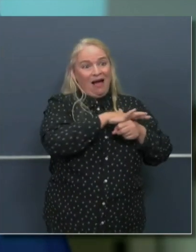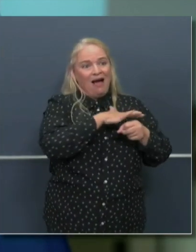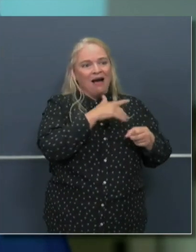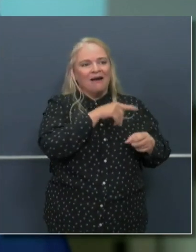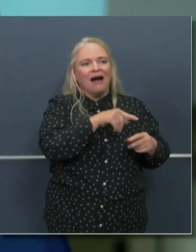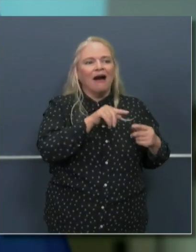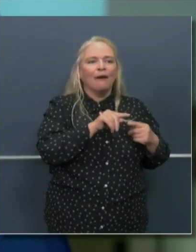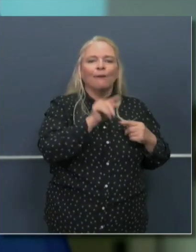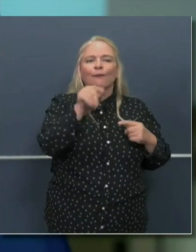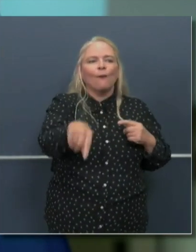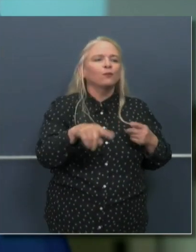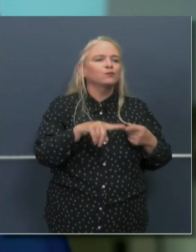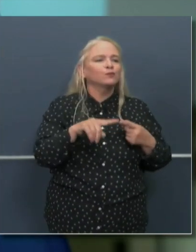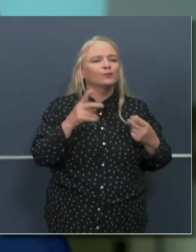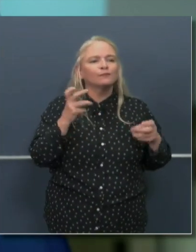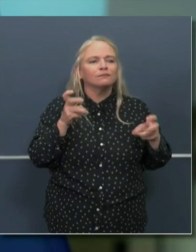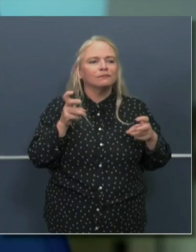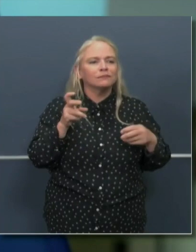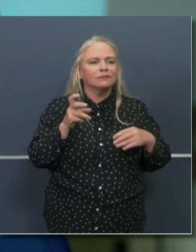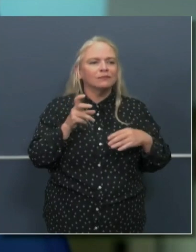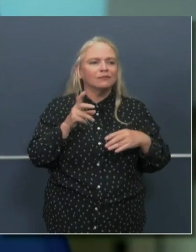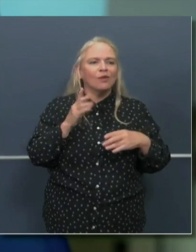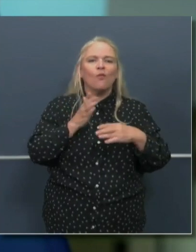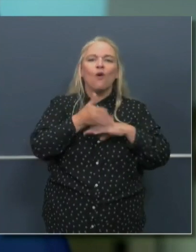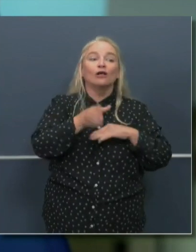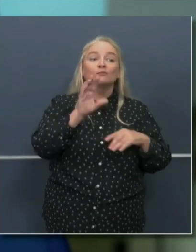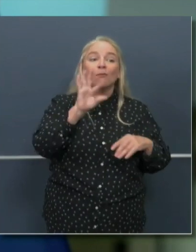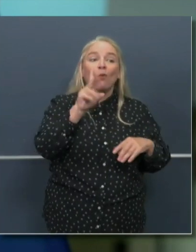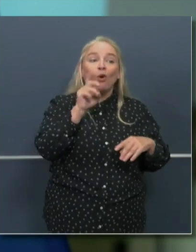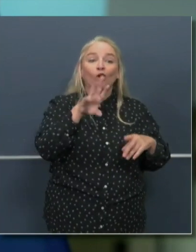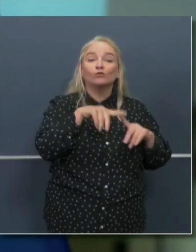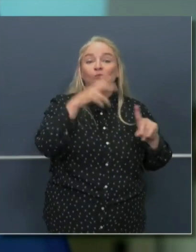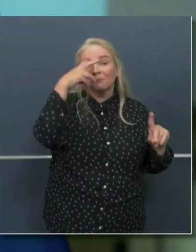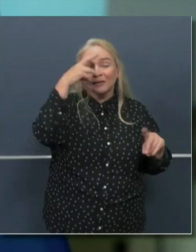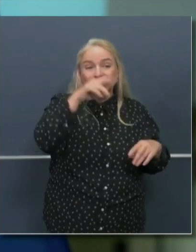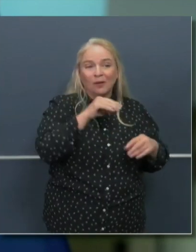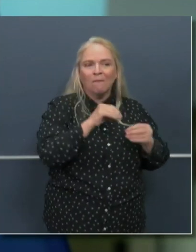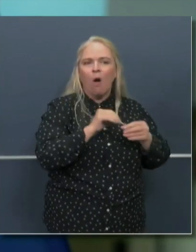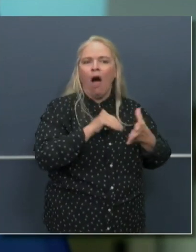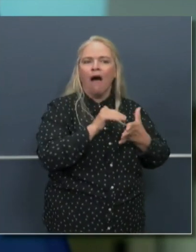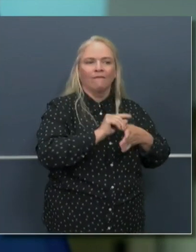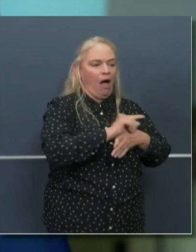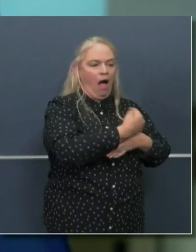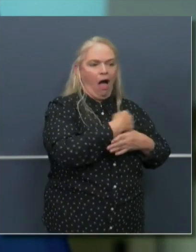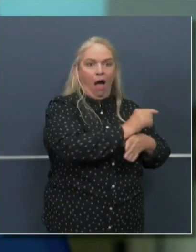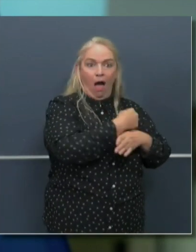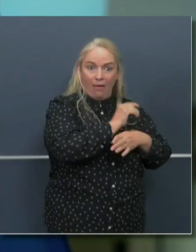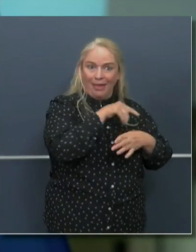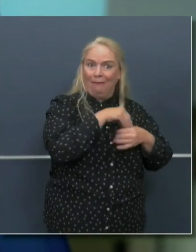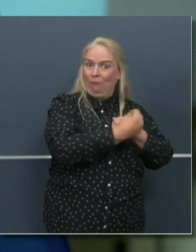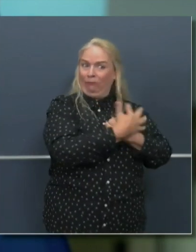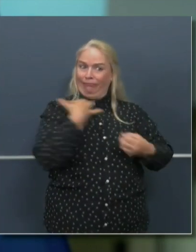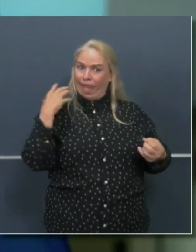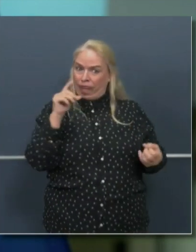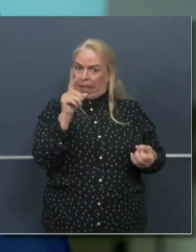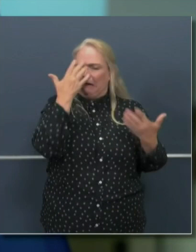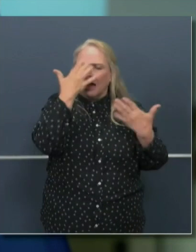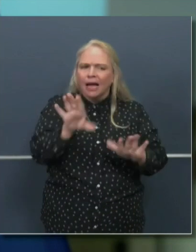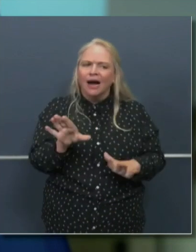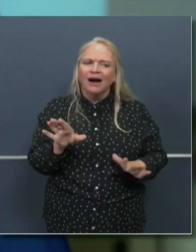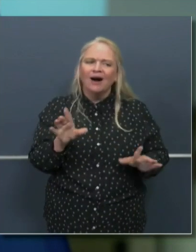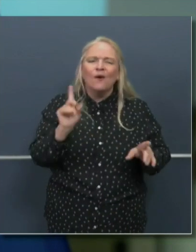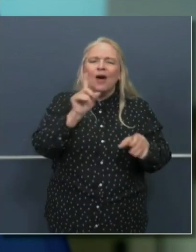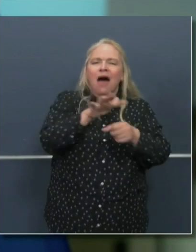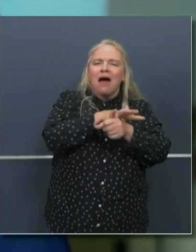an issue. And so there are many other micro factors, but in the macro, those are the 4 areas where